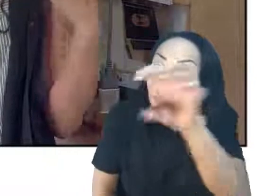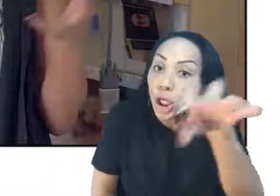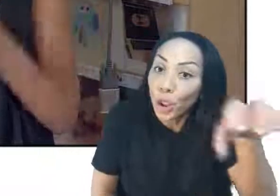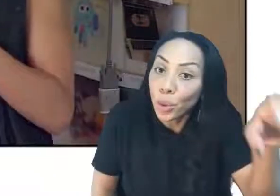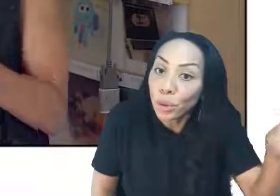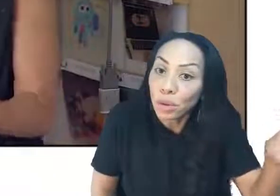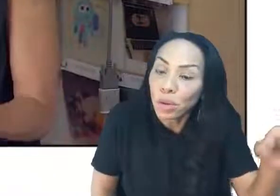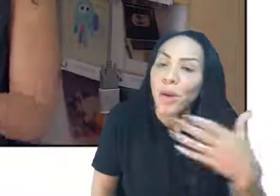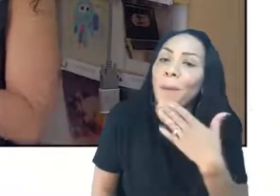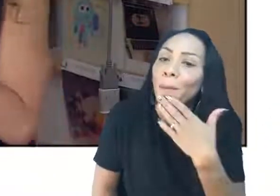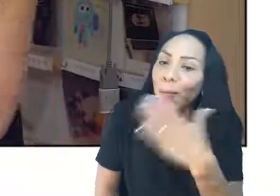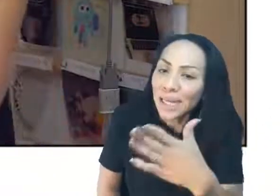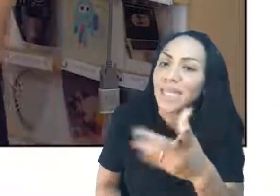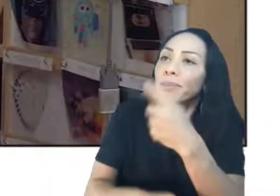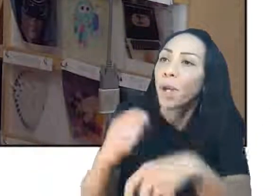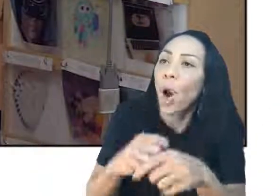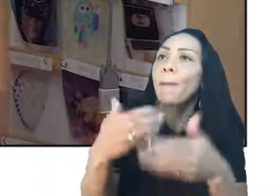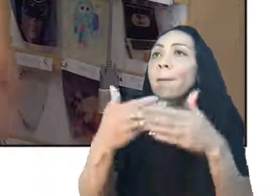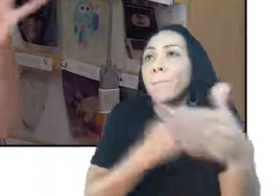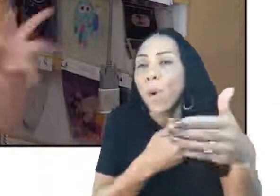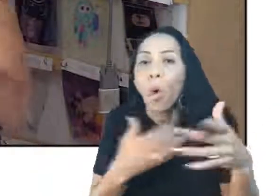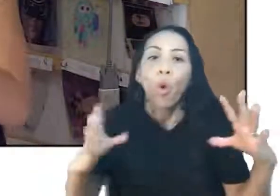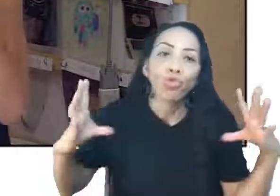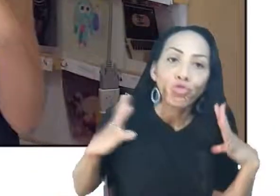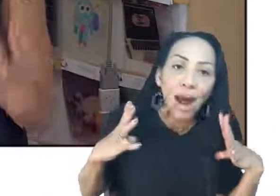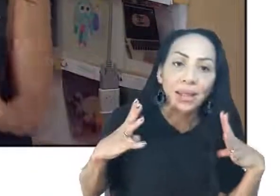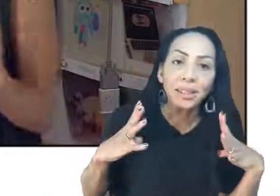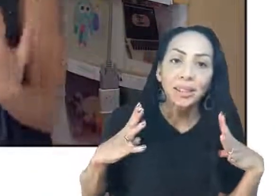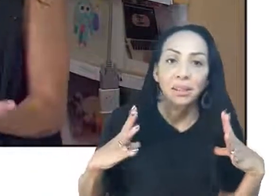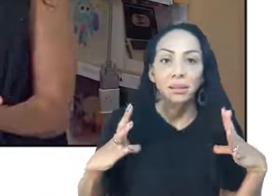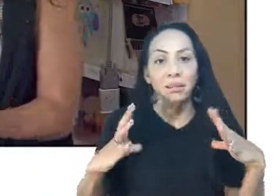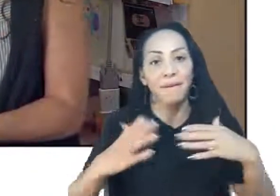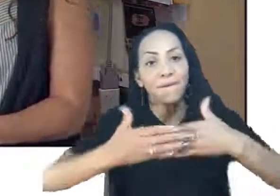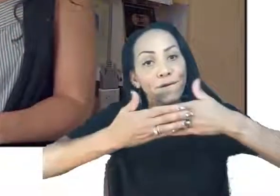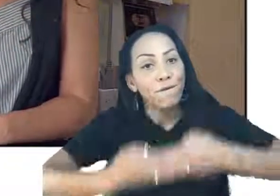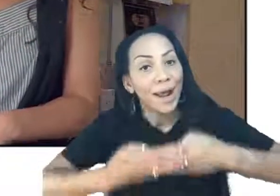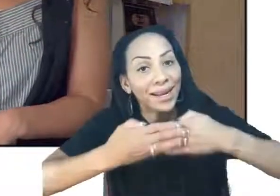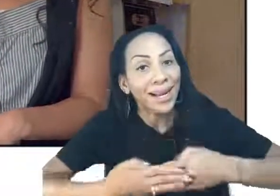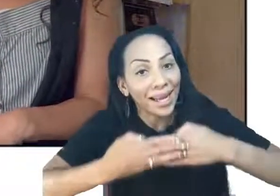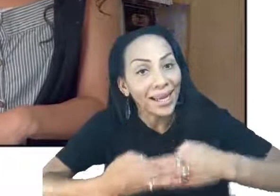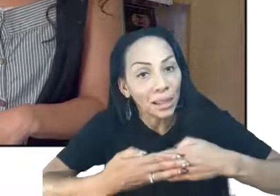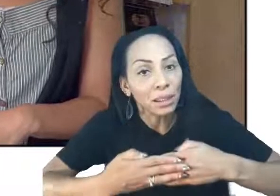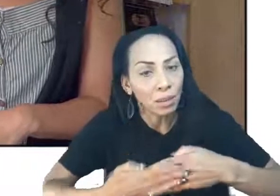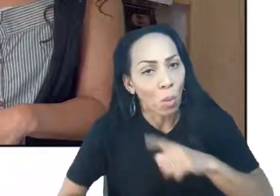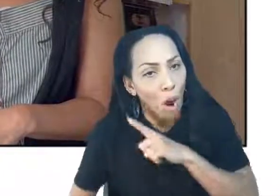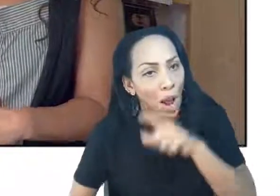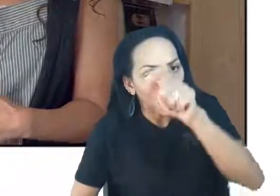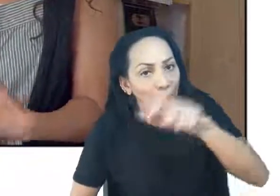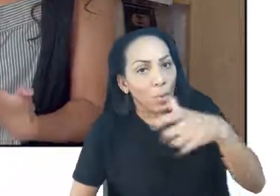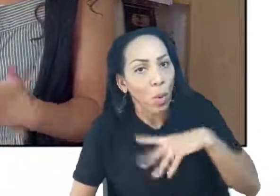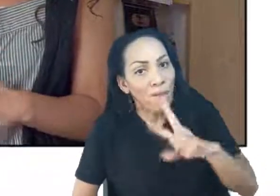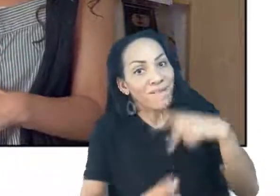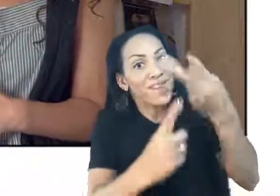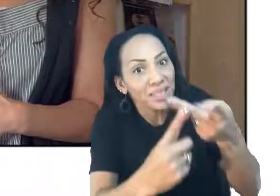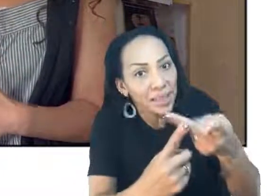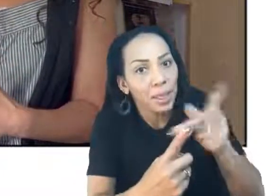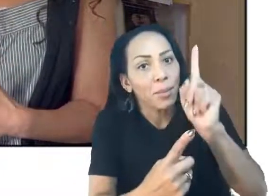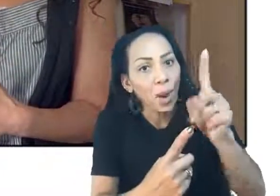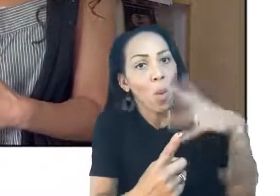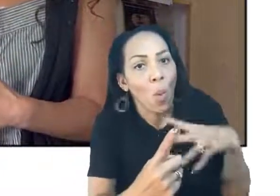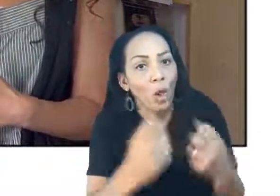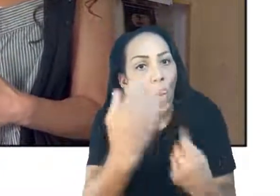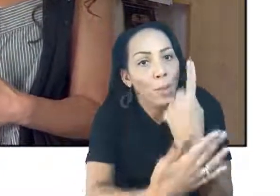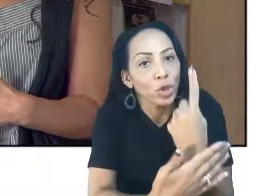and to invest in equipment like the beanbags and yoga mats and things so that people could actually rest, and to work with me to create these